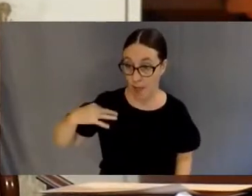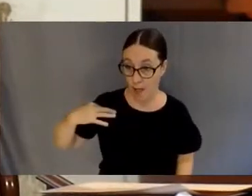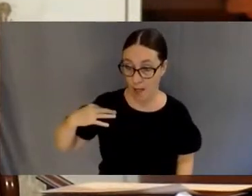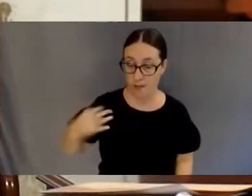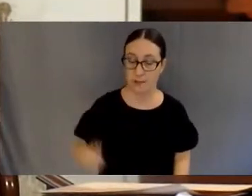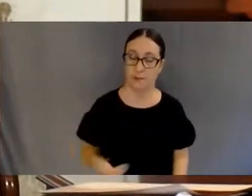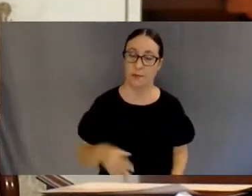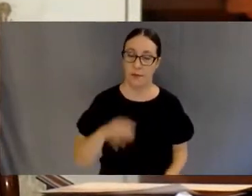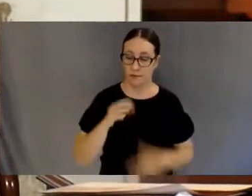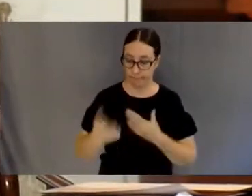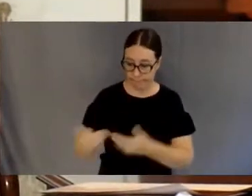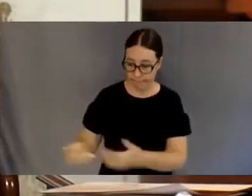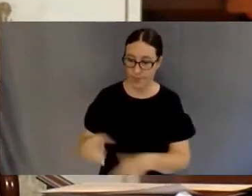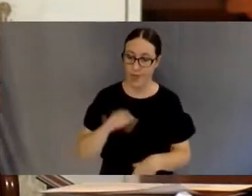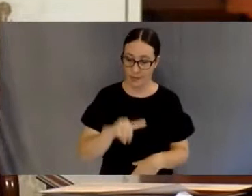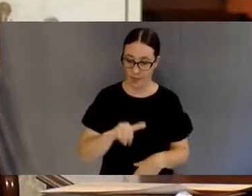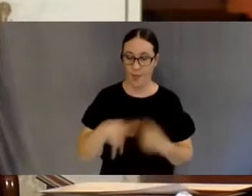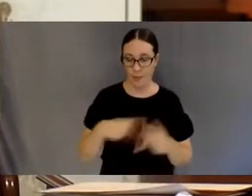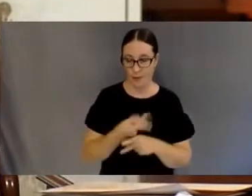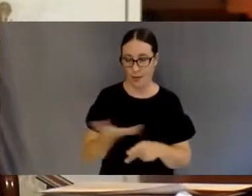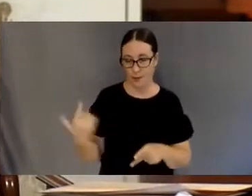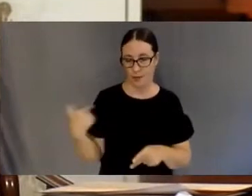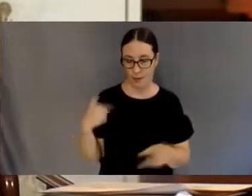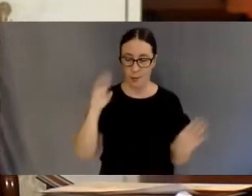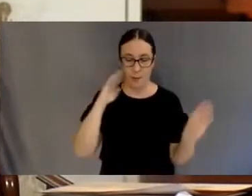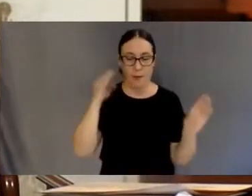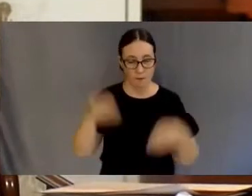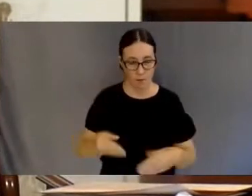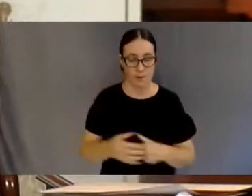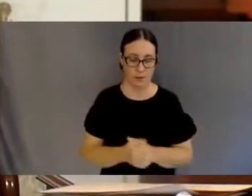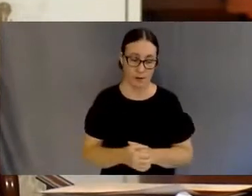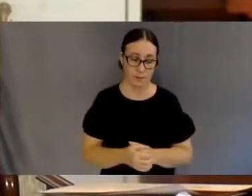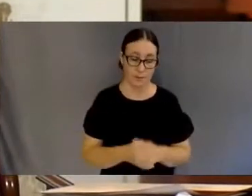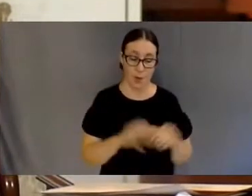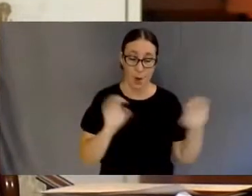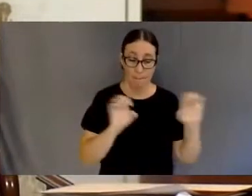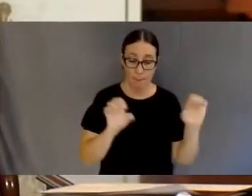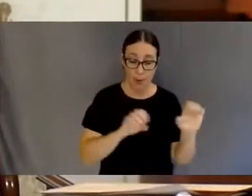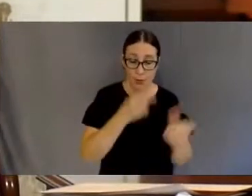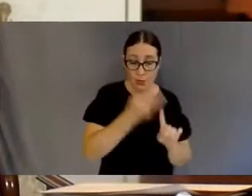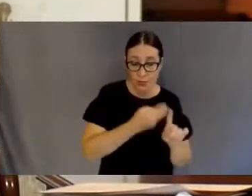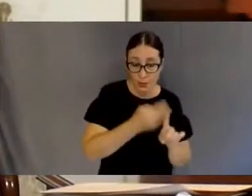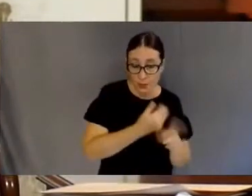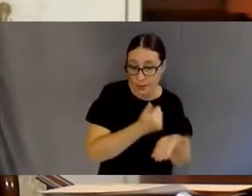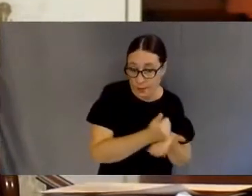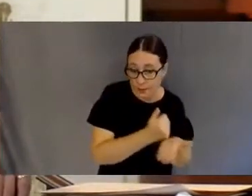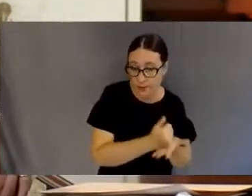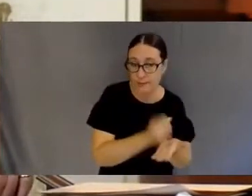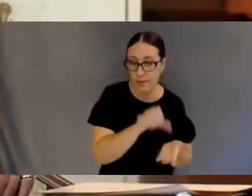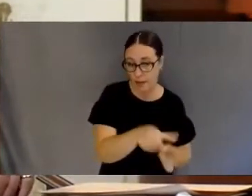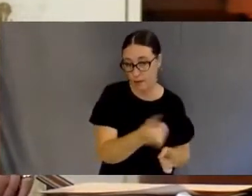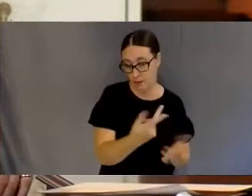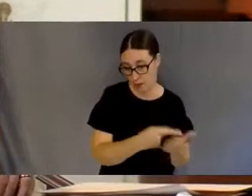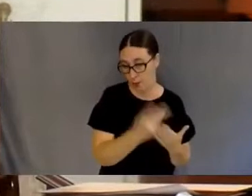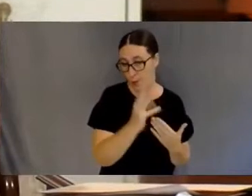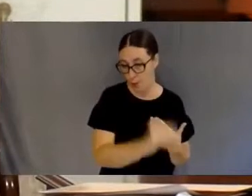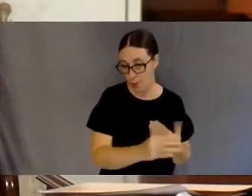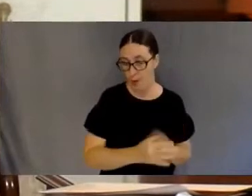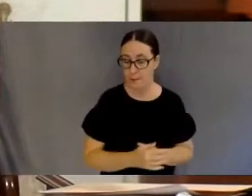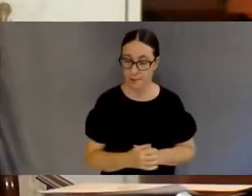that we've been focused on. Emergency rental assistance, another program. Well, you